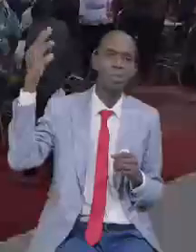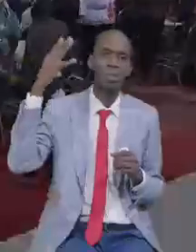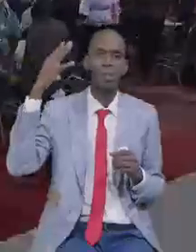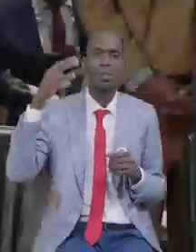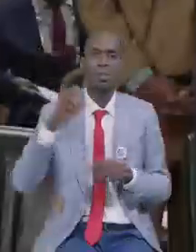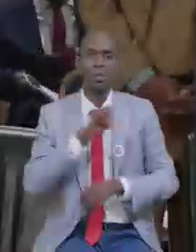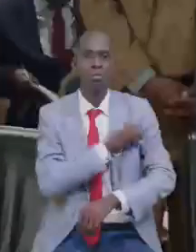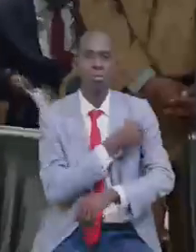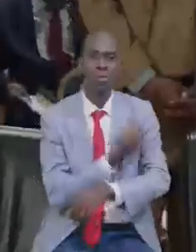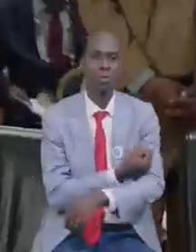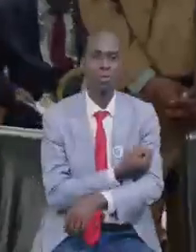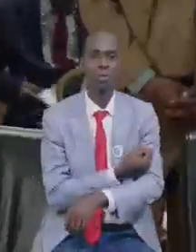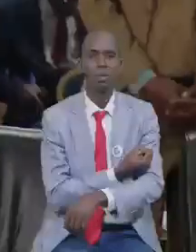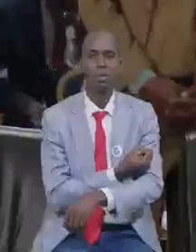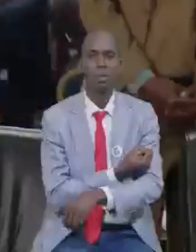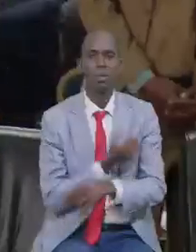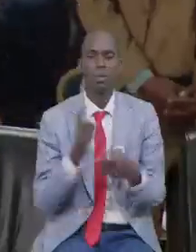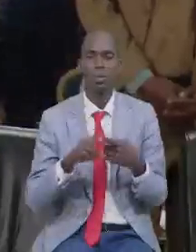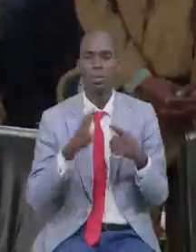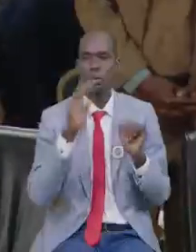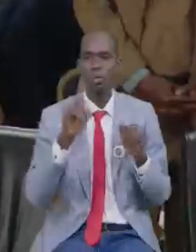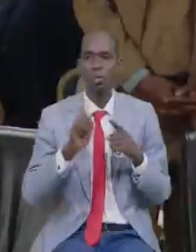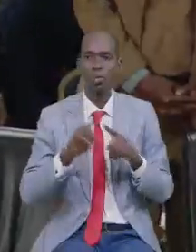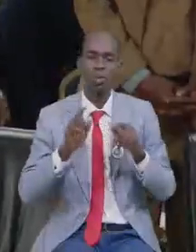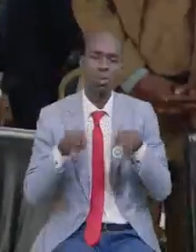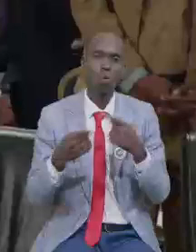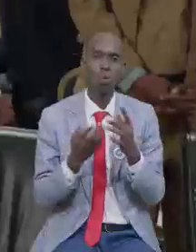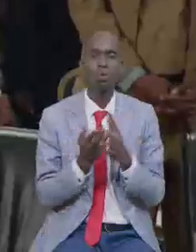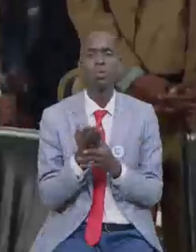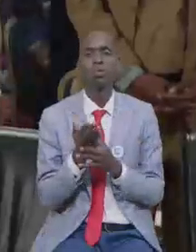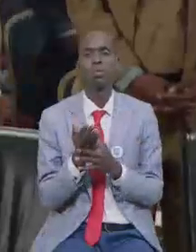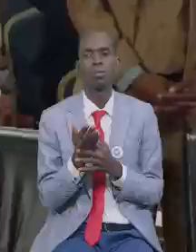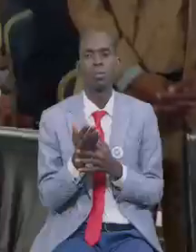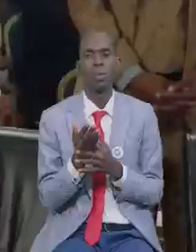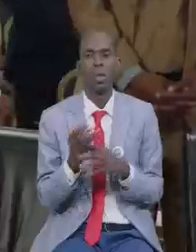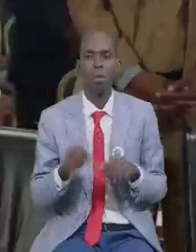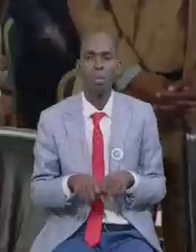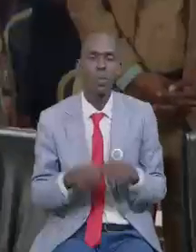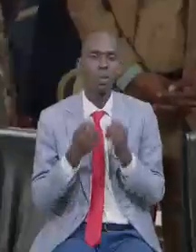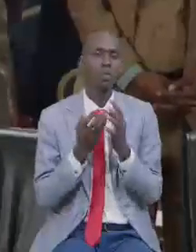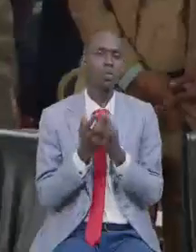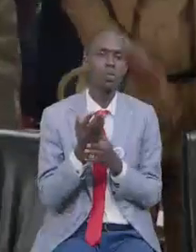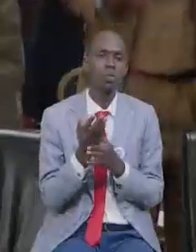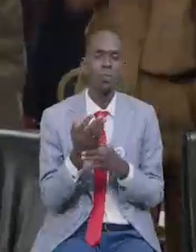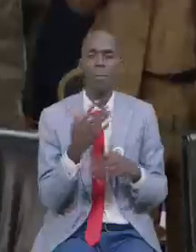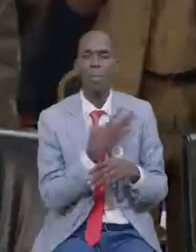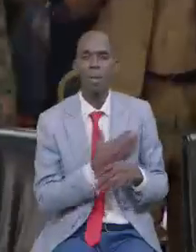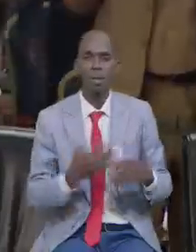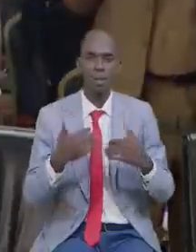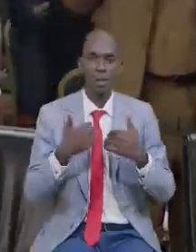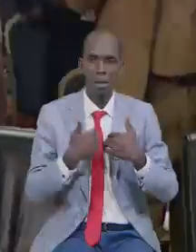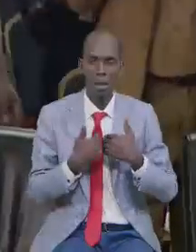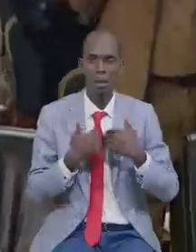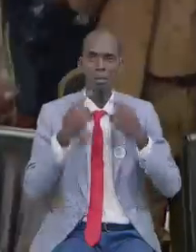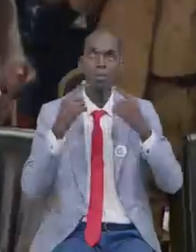strength to be able to go through, break through, and have